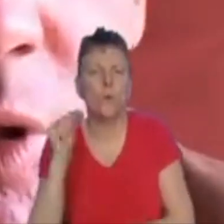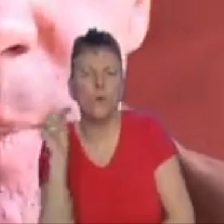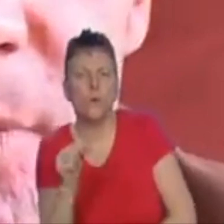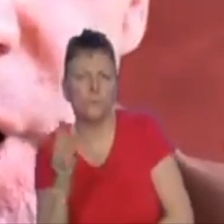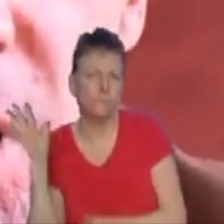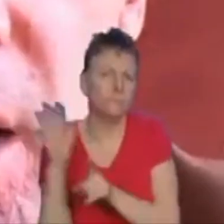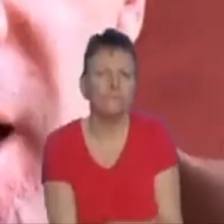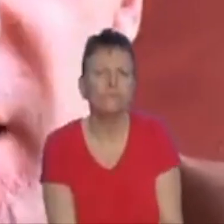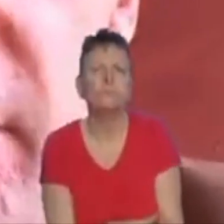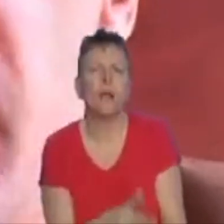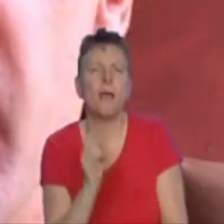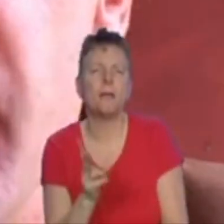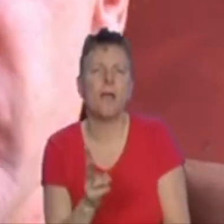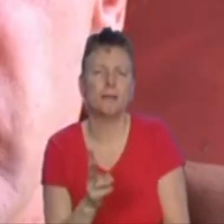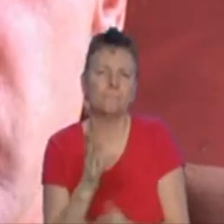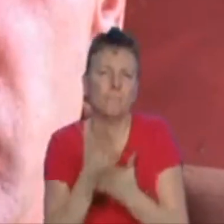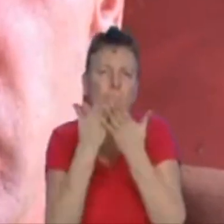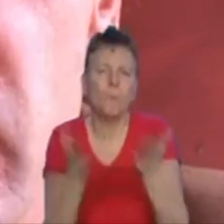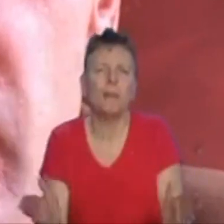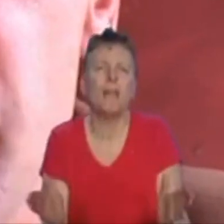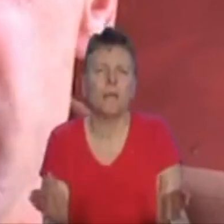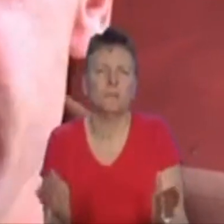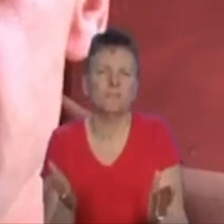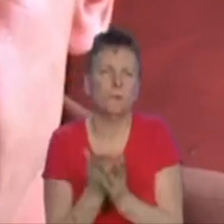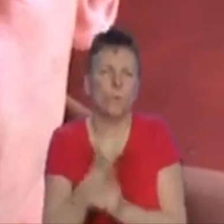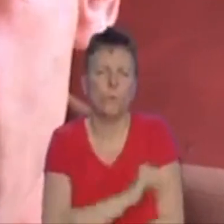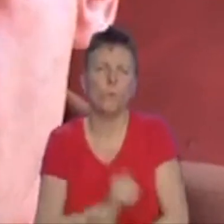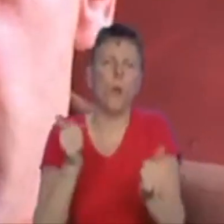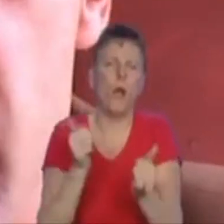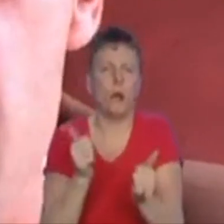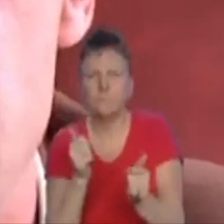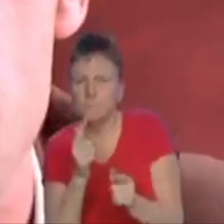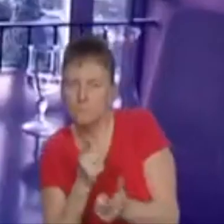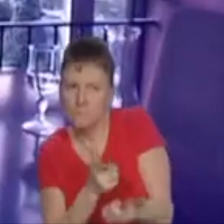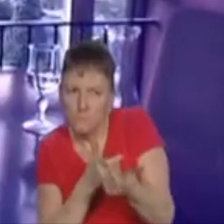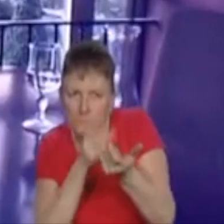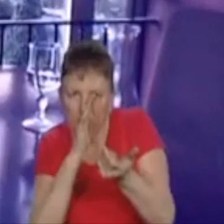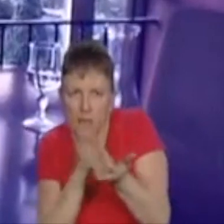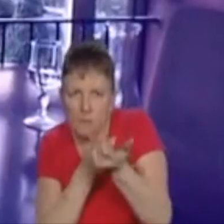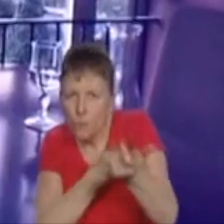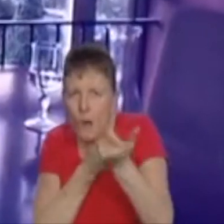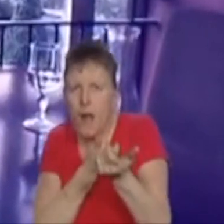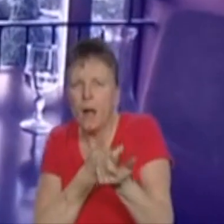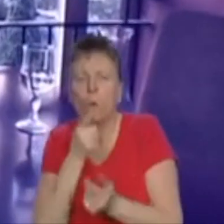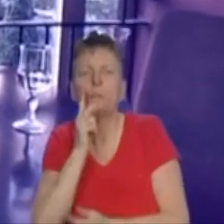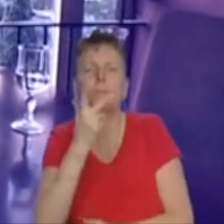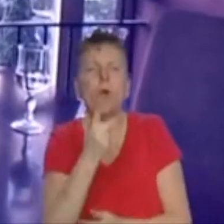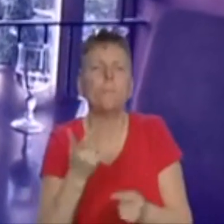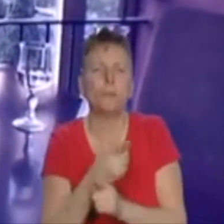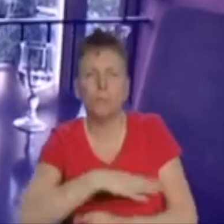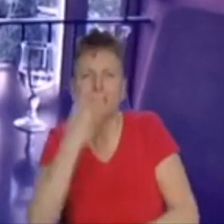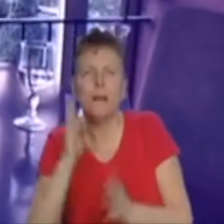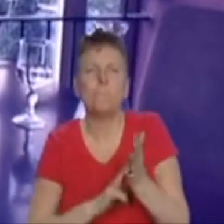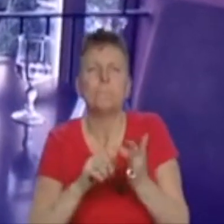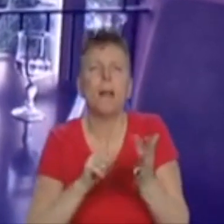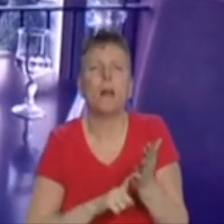sniper shot. And the third plan was to kill Milosevic when he came out of the country and to attack his car while it was